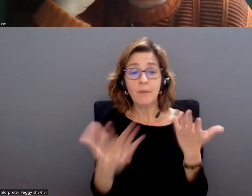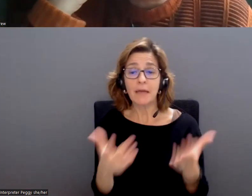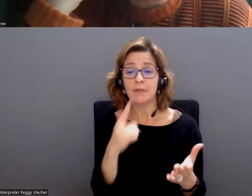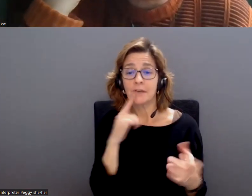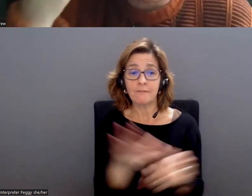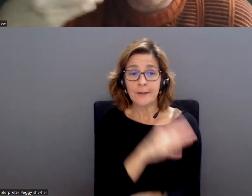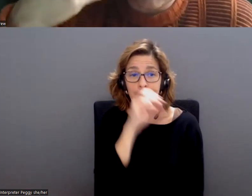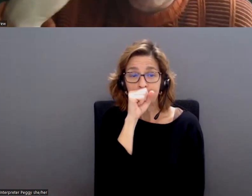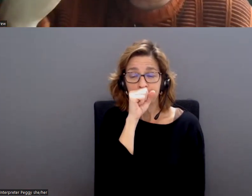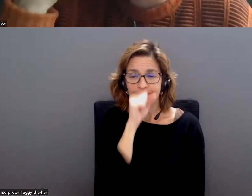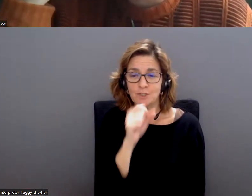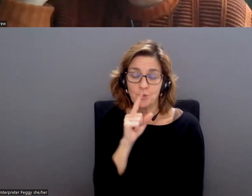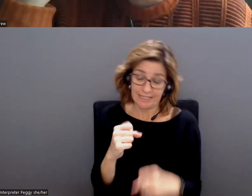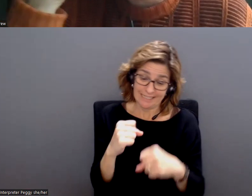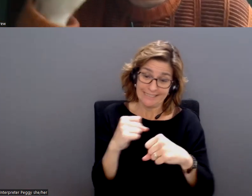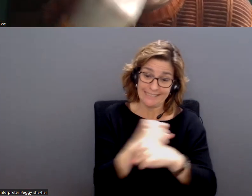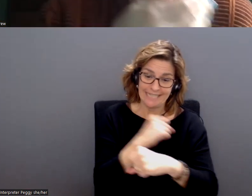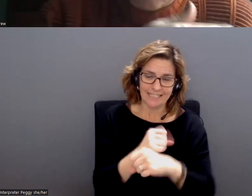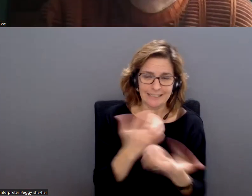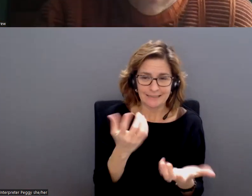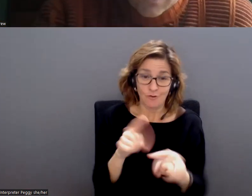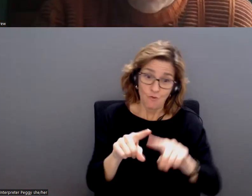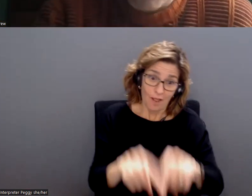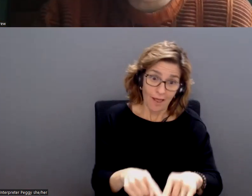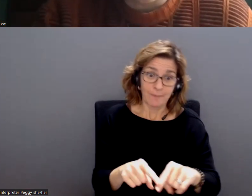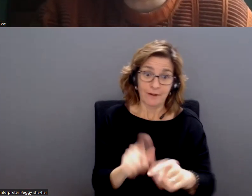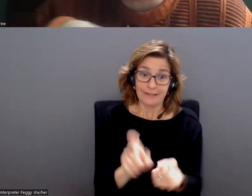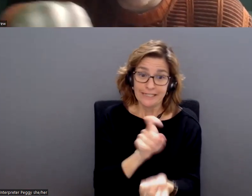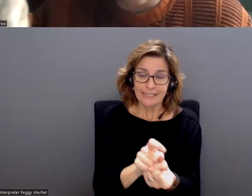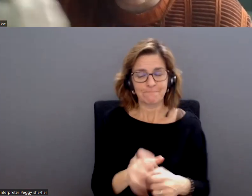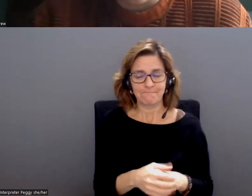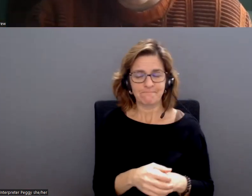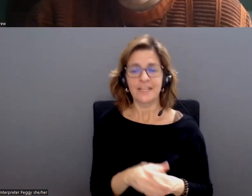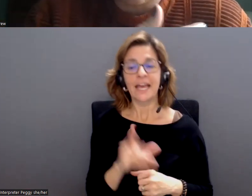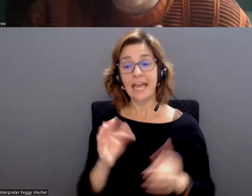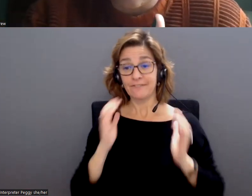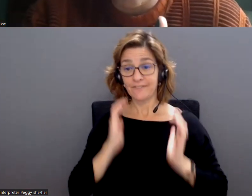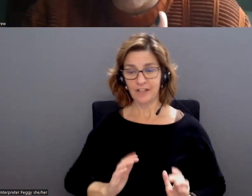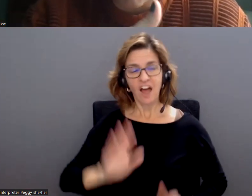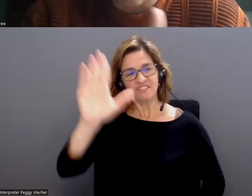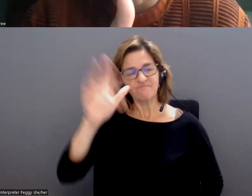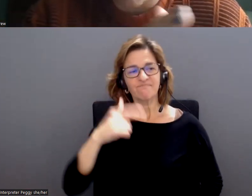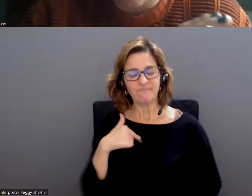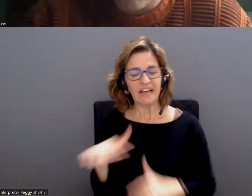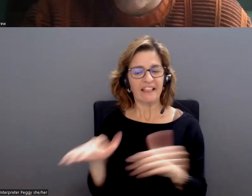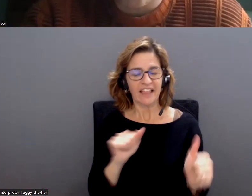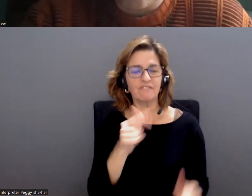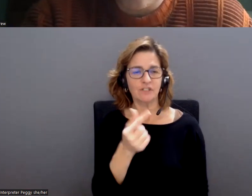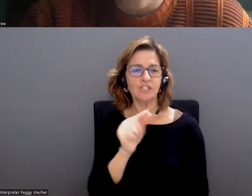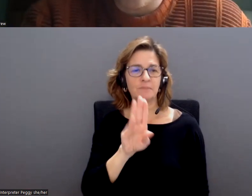it's only if a client self-discloses that they're coming from a